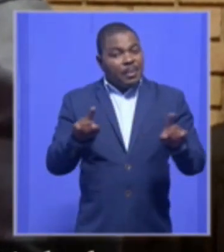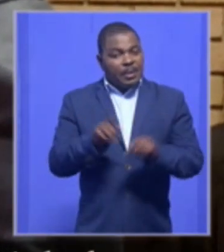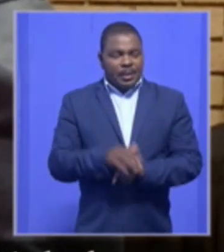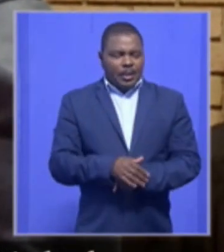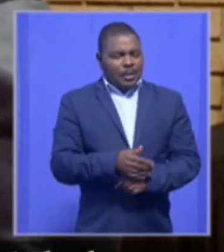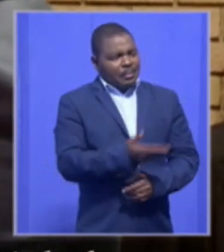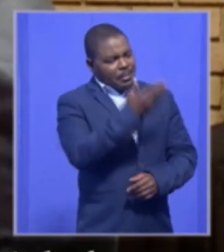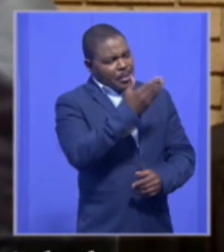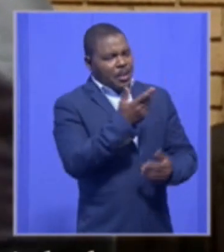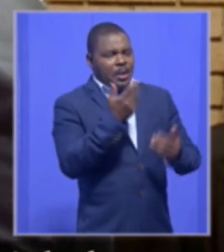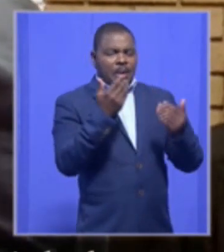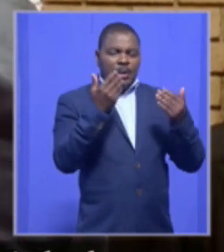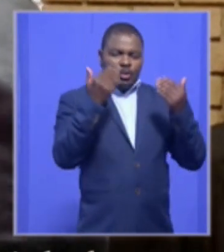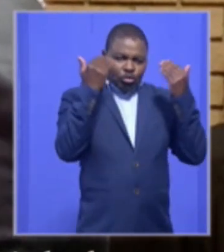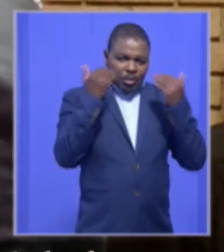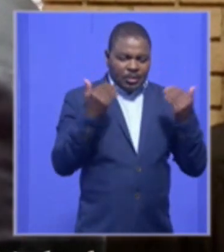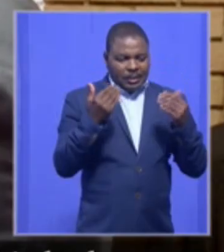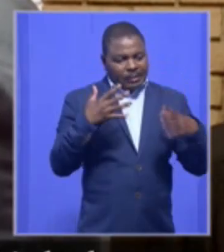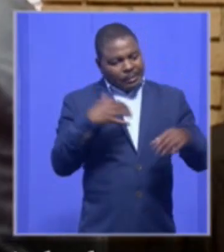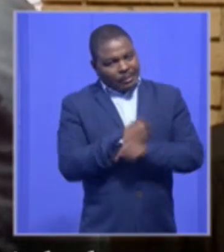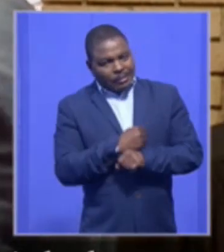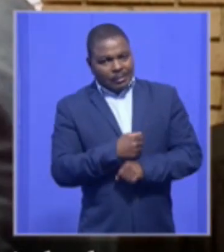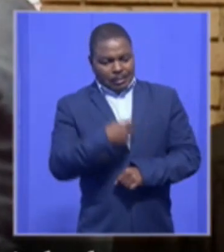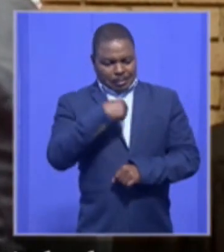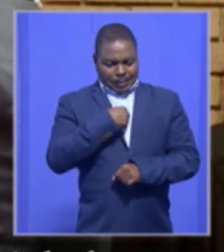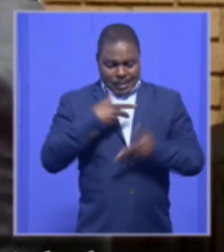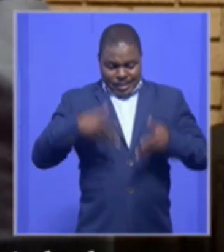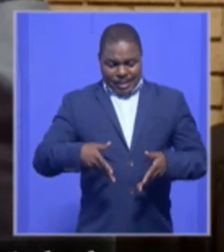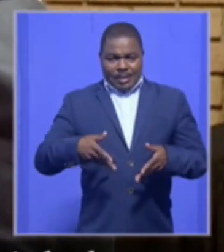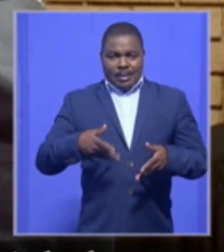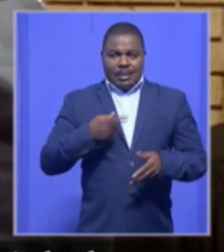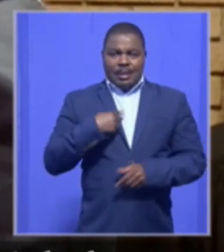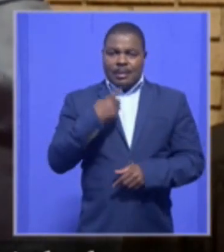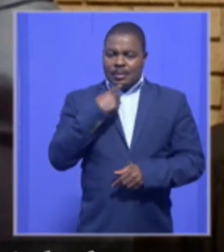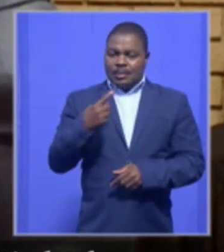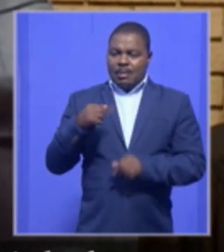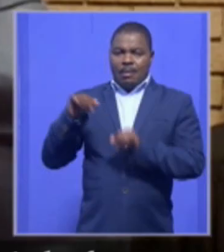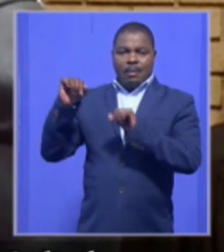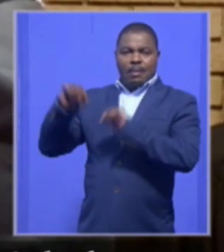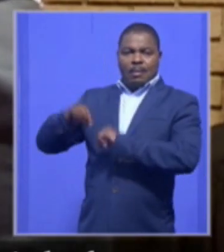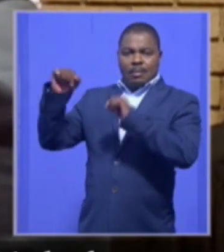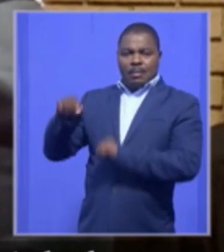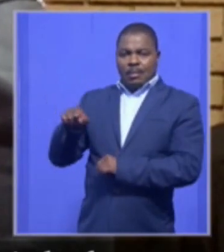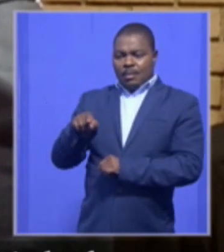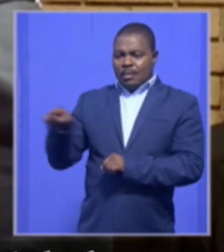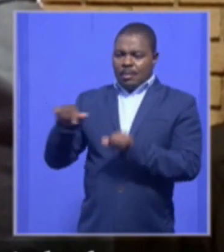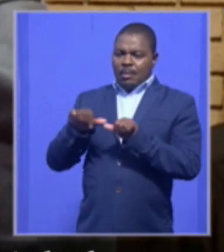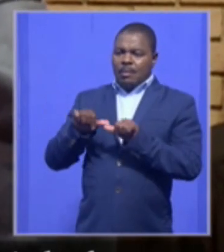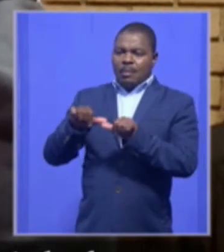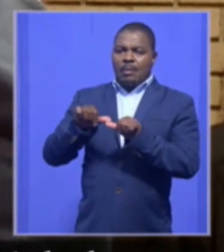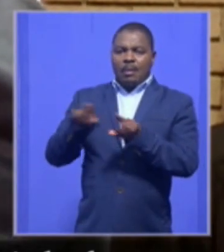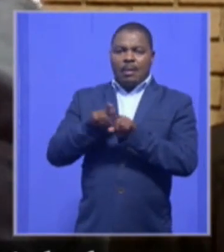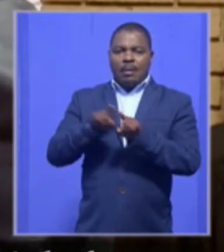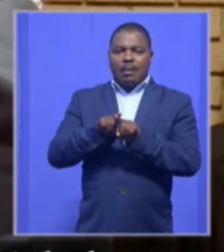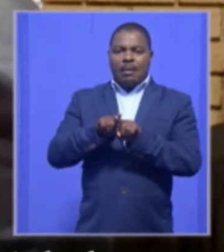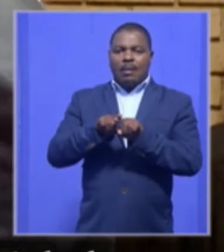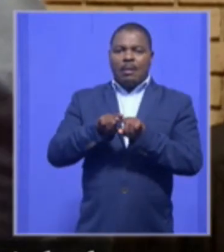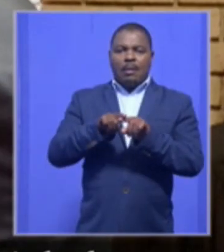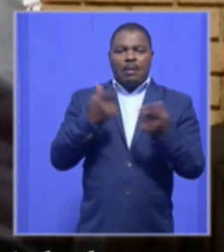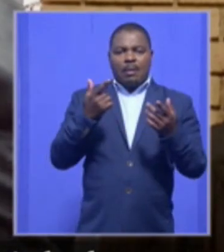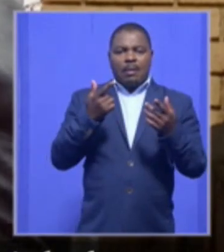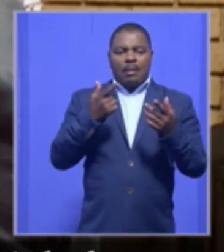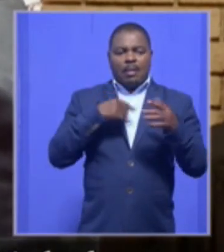Worship, unfortunately, I cannot stand here and just allow the state to dictate proceedings in terms of a supposed section